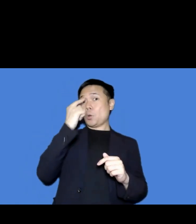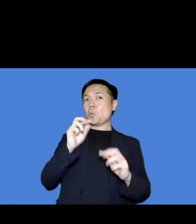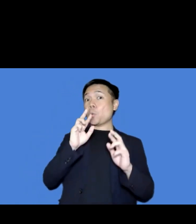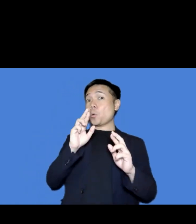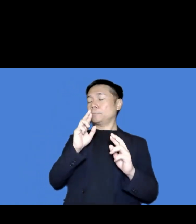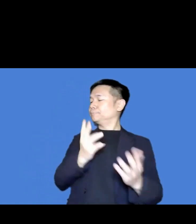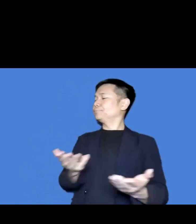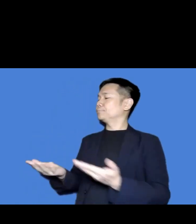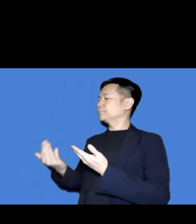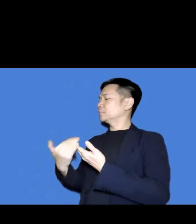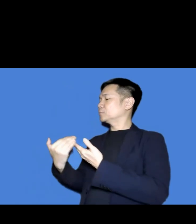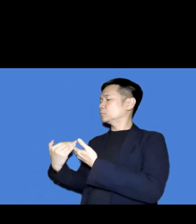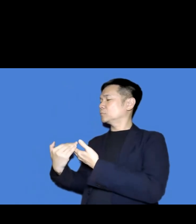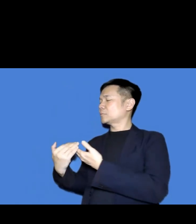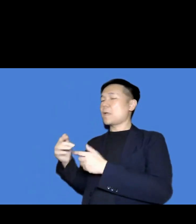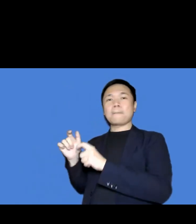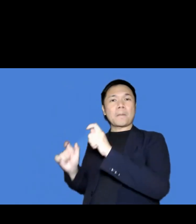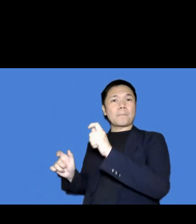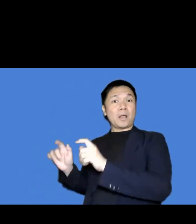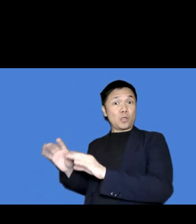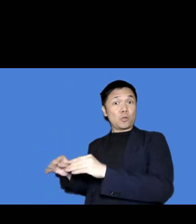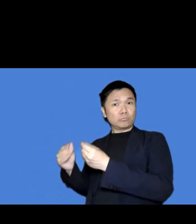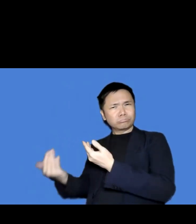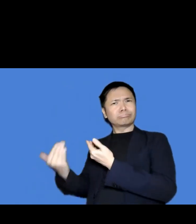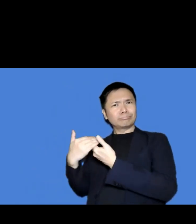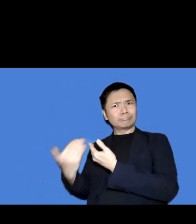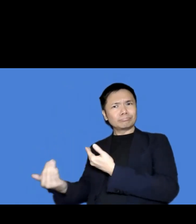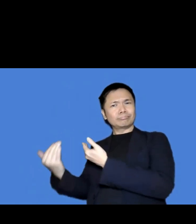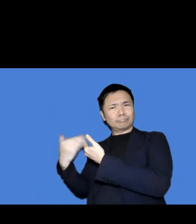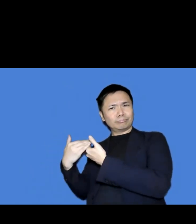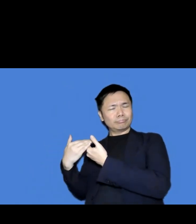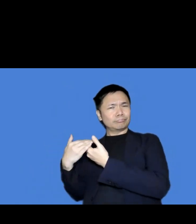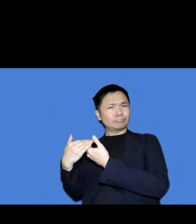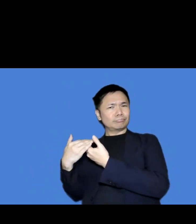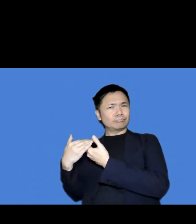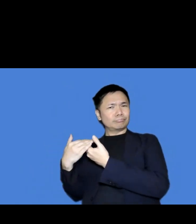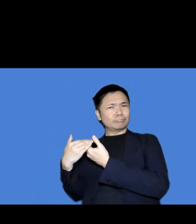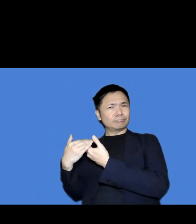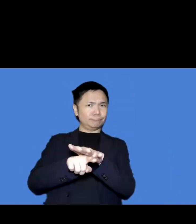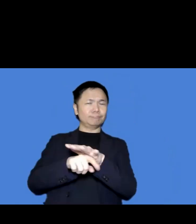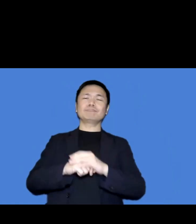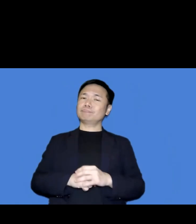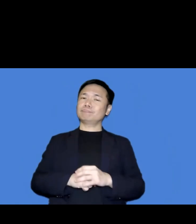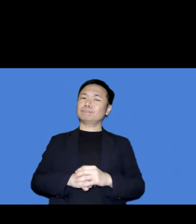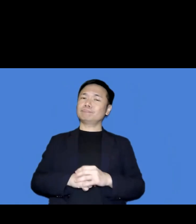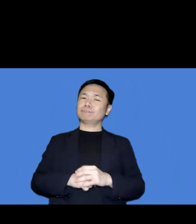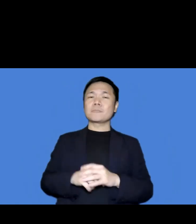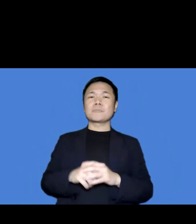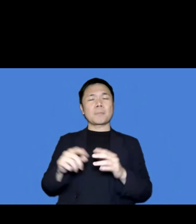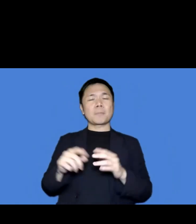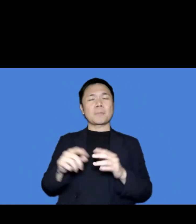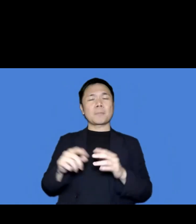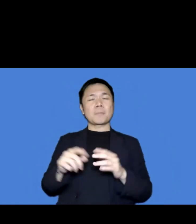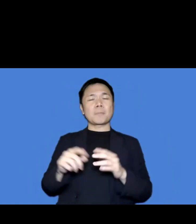inclusion of youth with disabilities in society and development, as well as towards the realization of